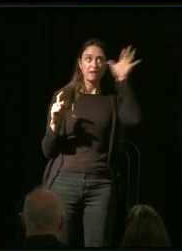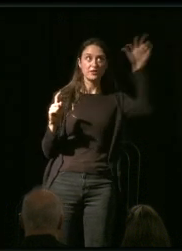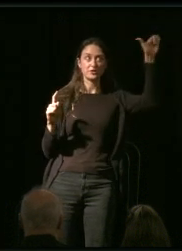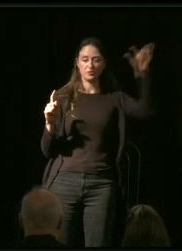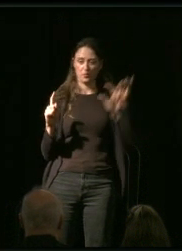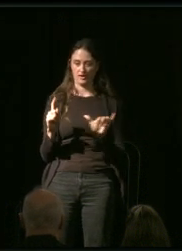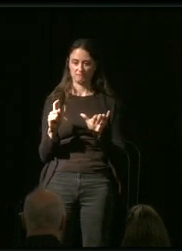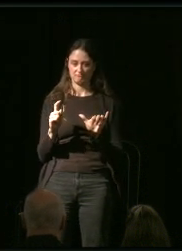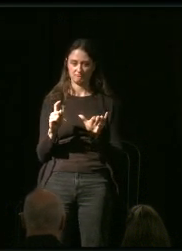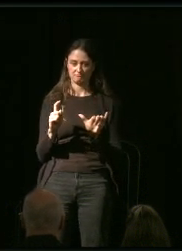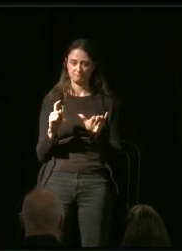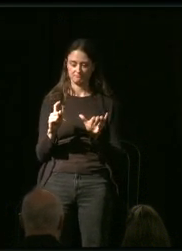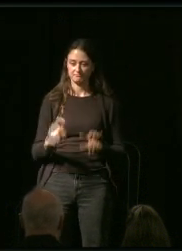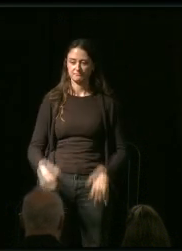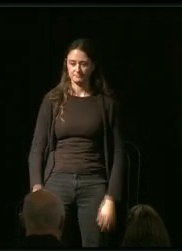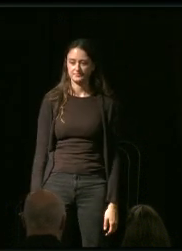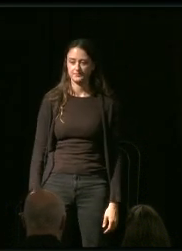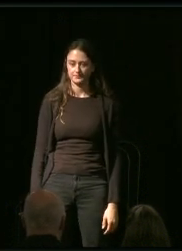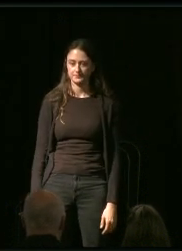father.